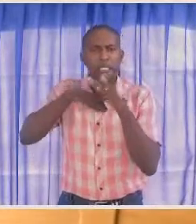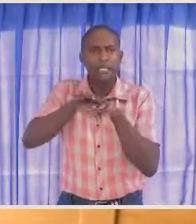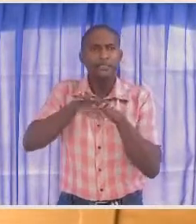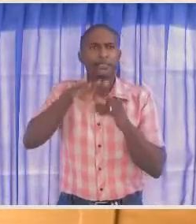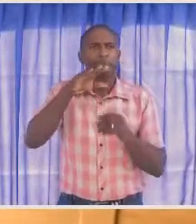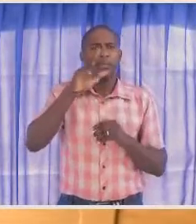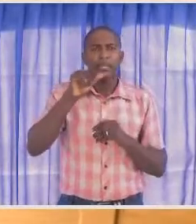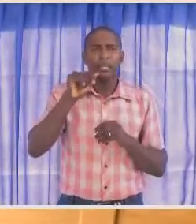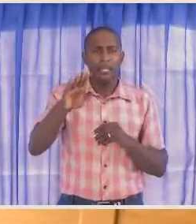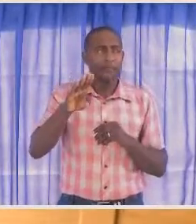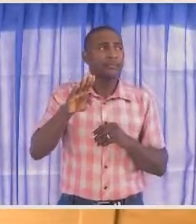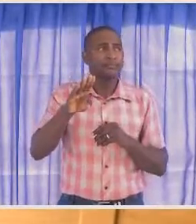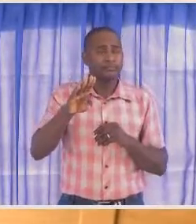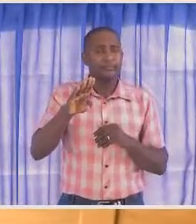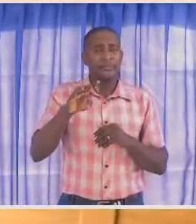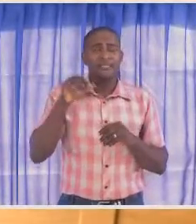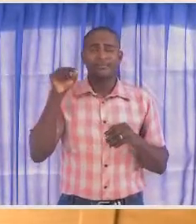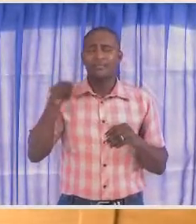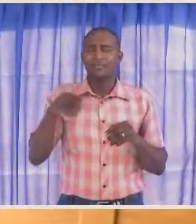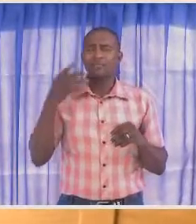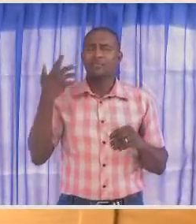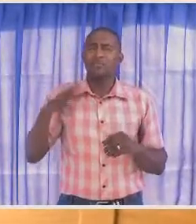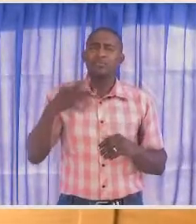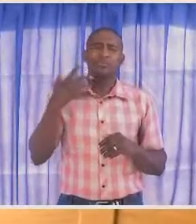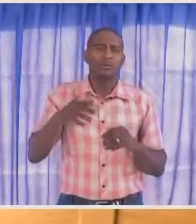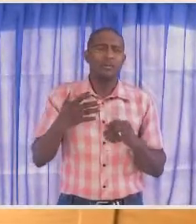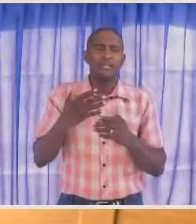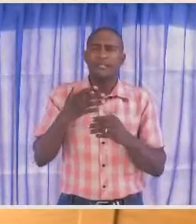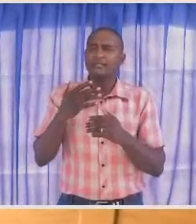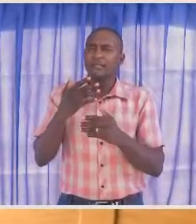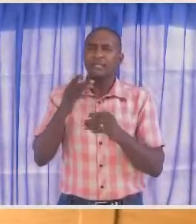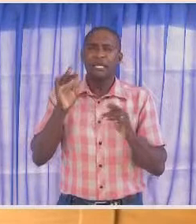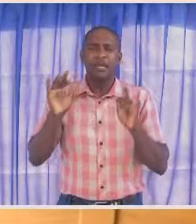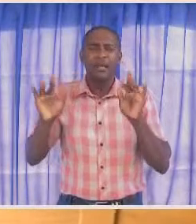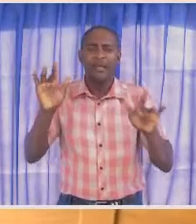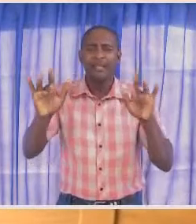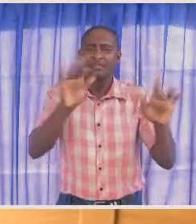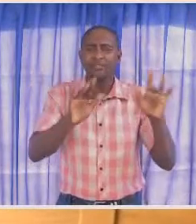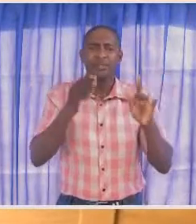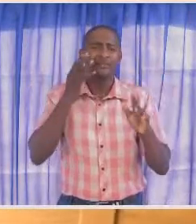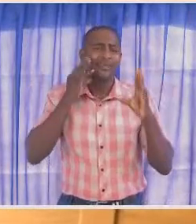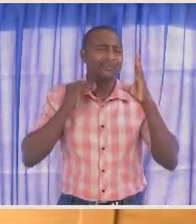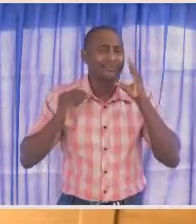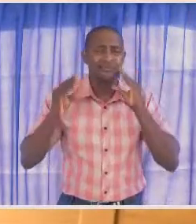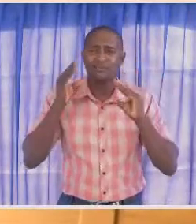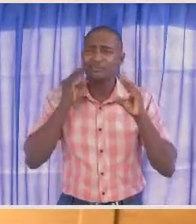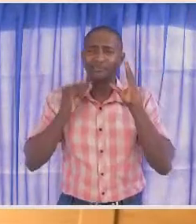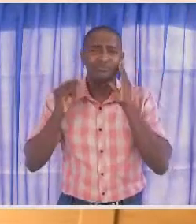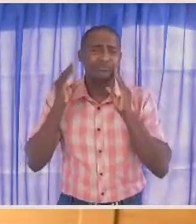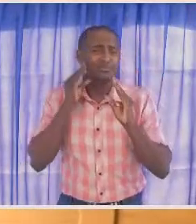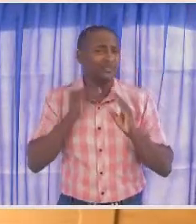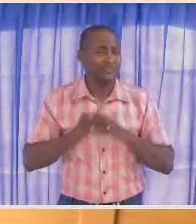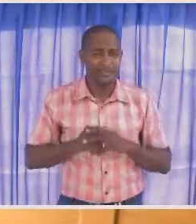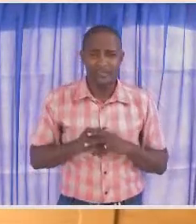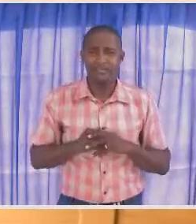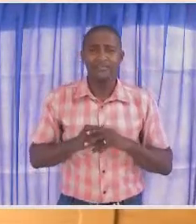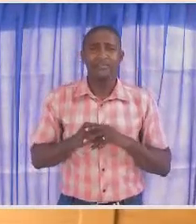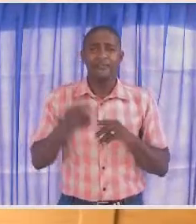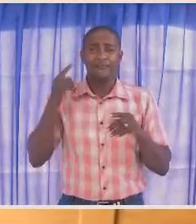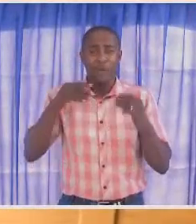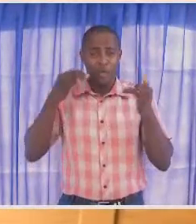in this case, students are gaining practical, hands-on experience, and it's going to prepare them for the workforce and